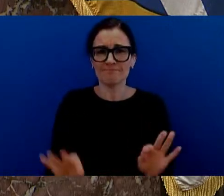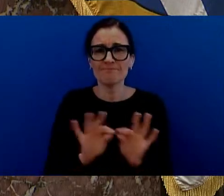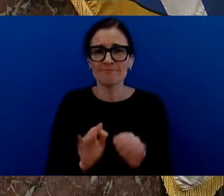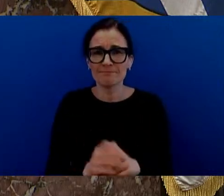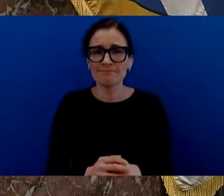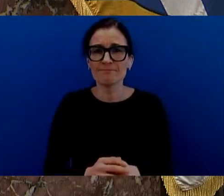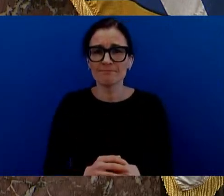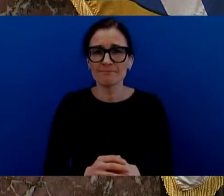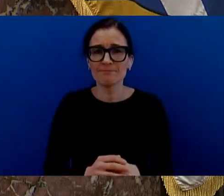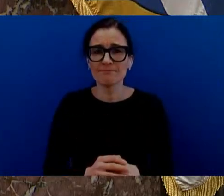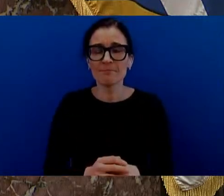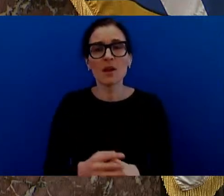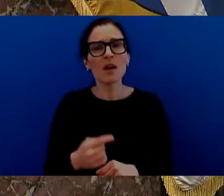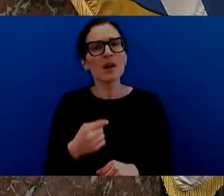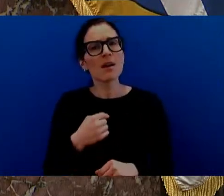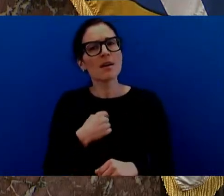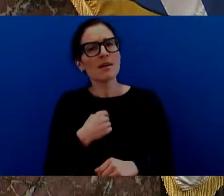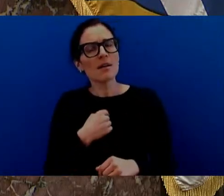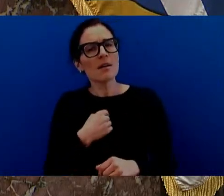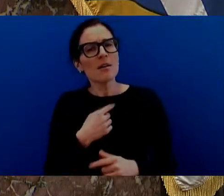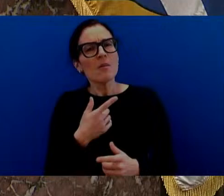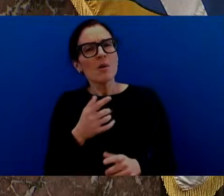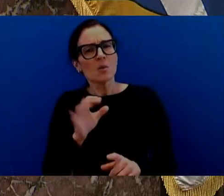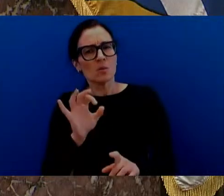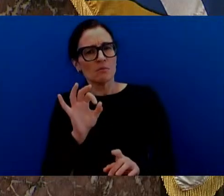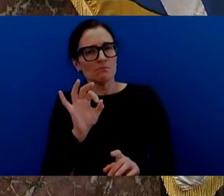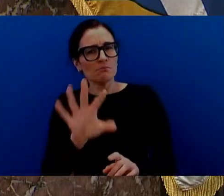Even if you don't know the people, say hello.